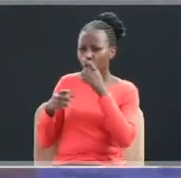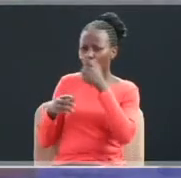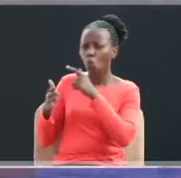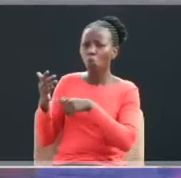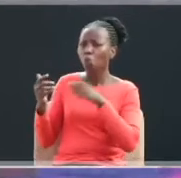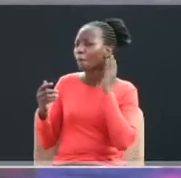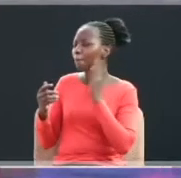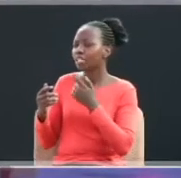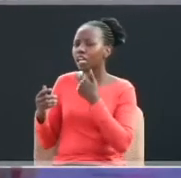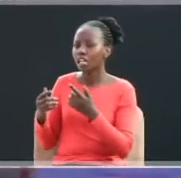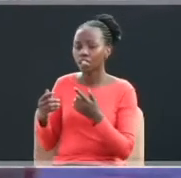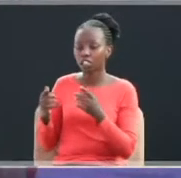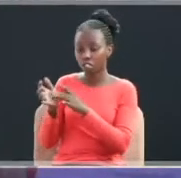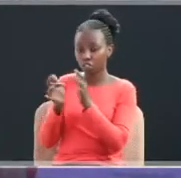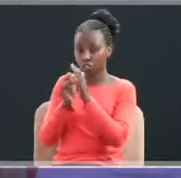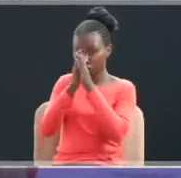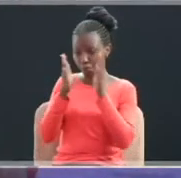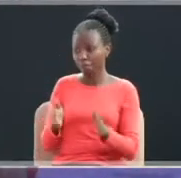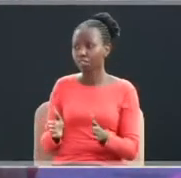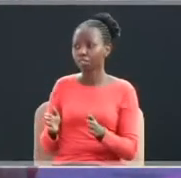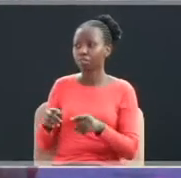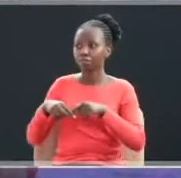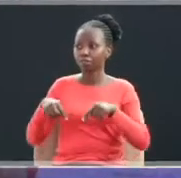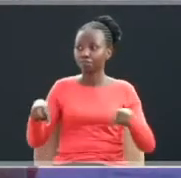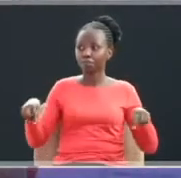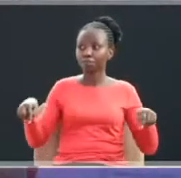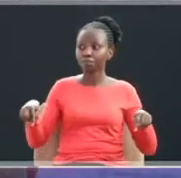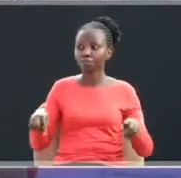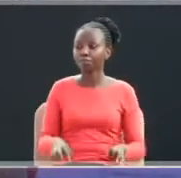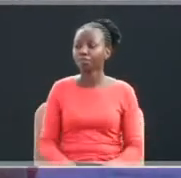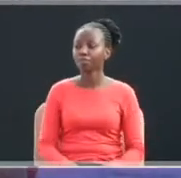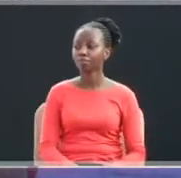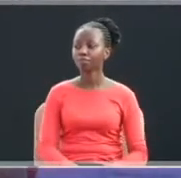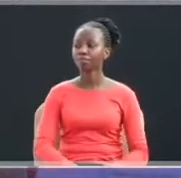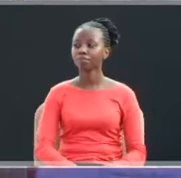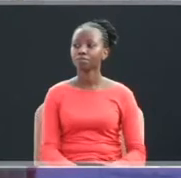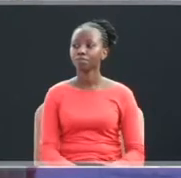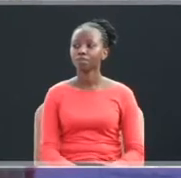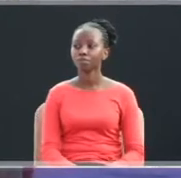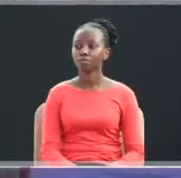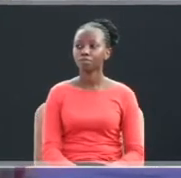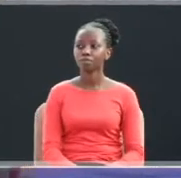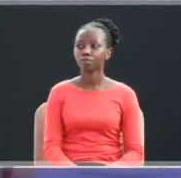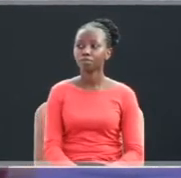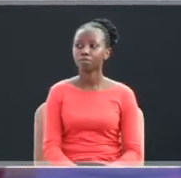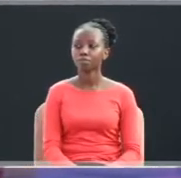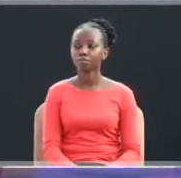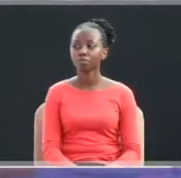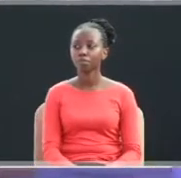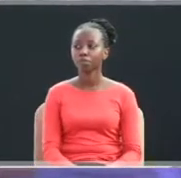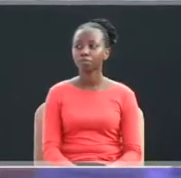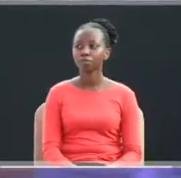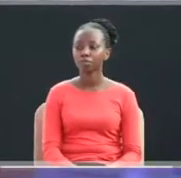provinces of Asia Minor. The end of all things is near. Therefore, be of sound judgment